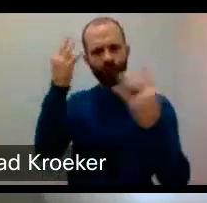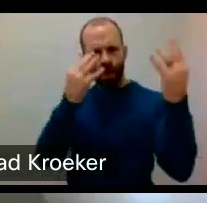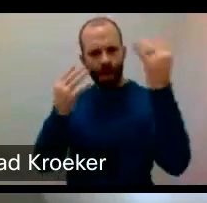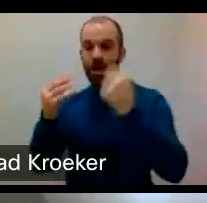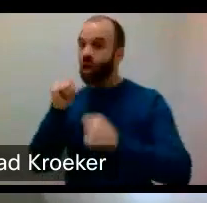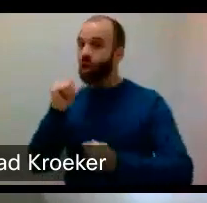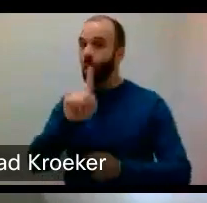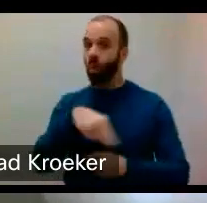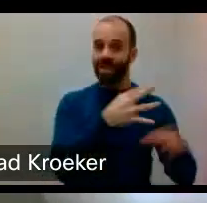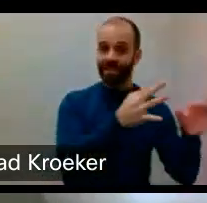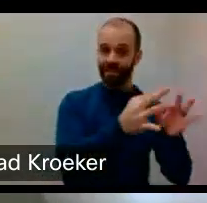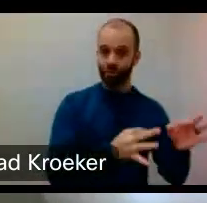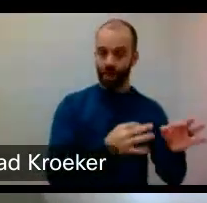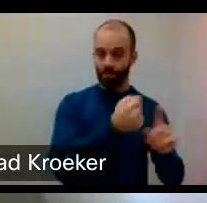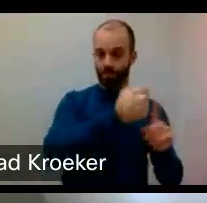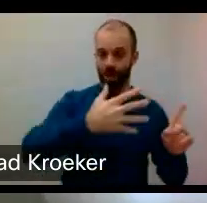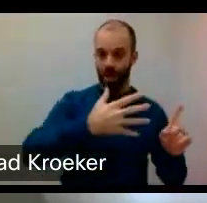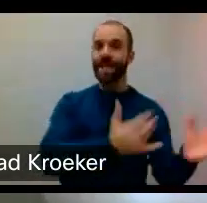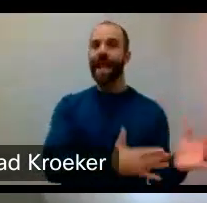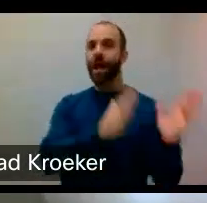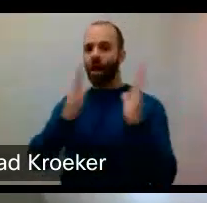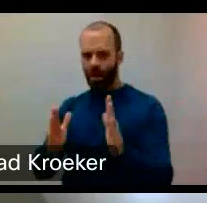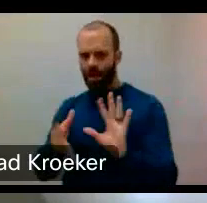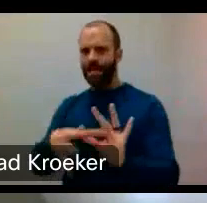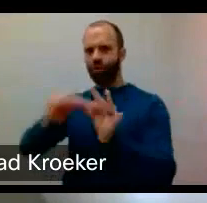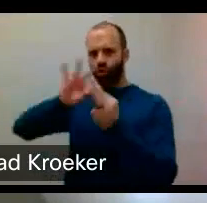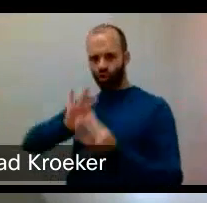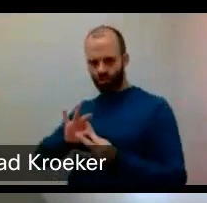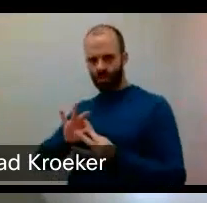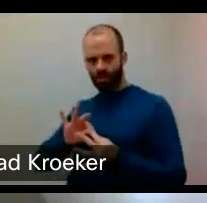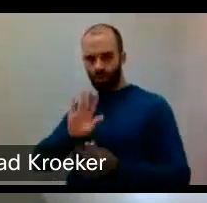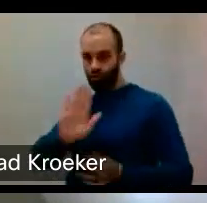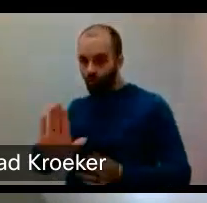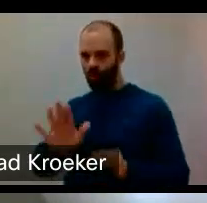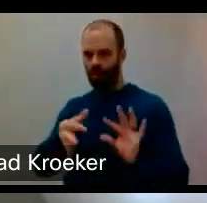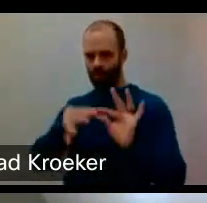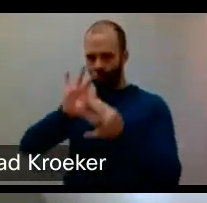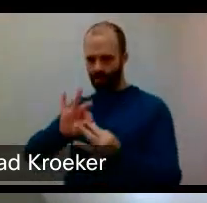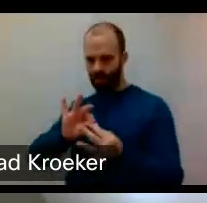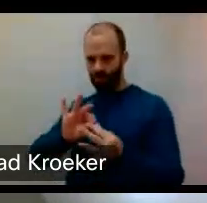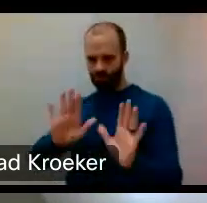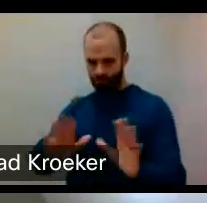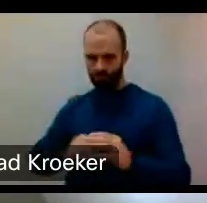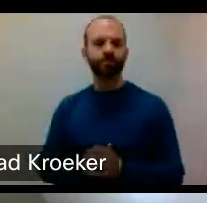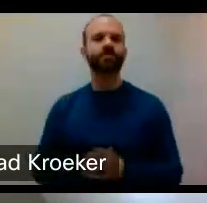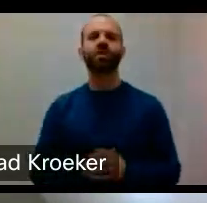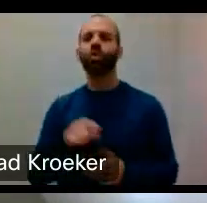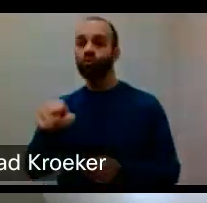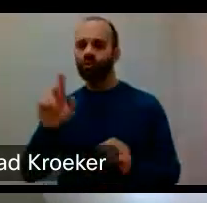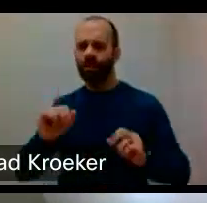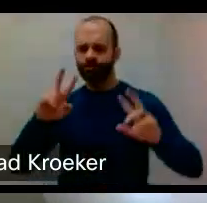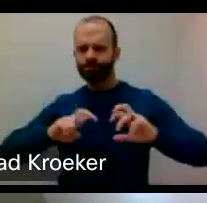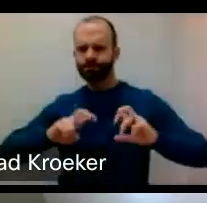just describing or giving detail. Now you are interpreting what has happened. So you could ask yourself, what